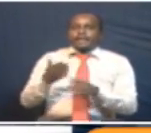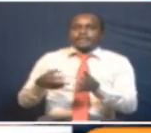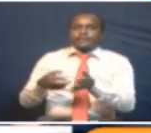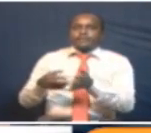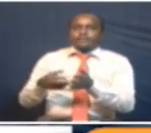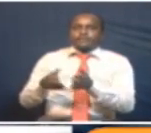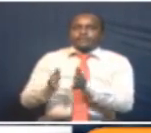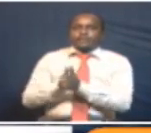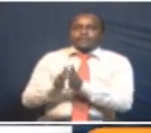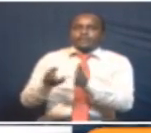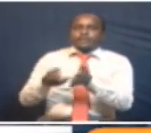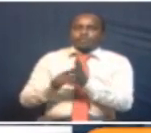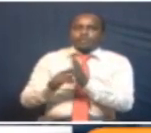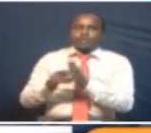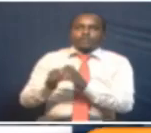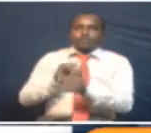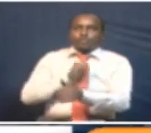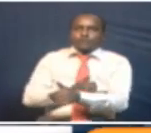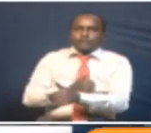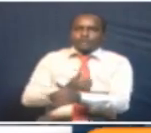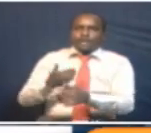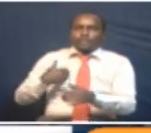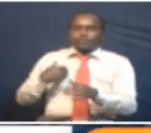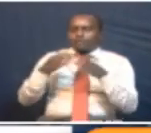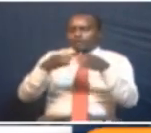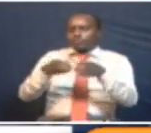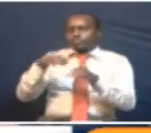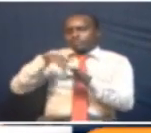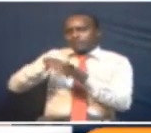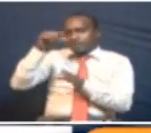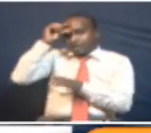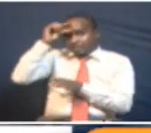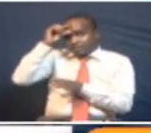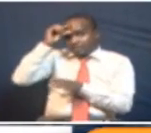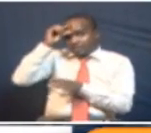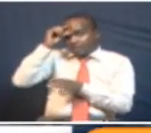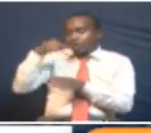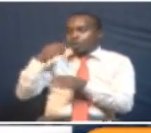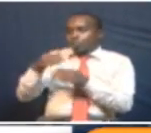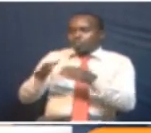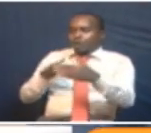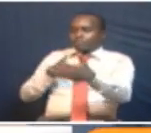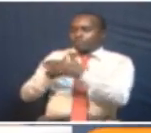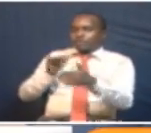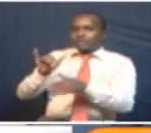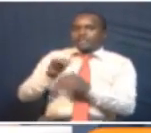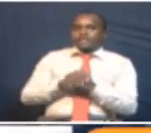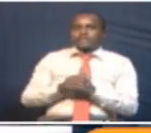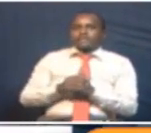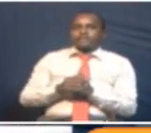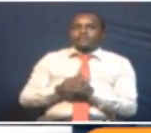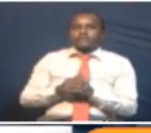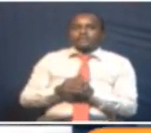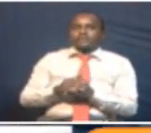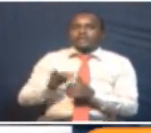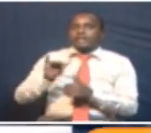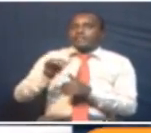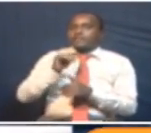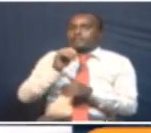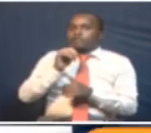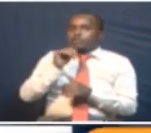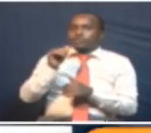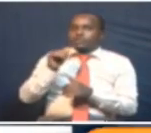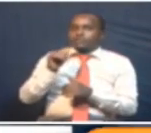I require a lifestyle audit. And you have a faction in government openly opposing that. That is being not just being disruptive, but also